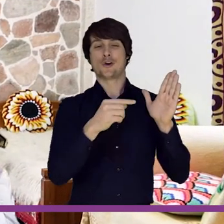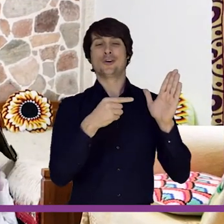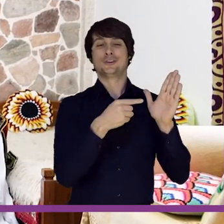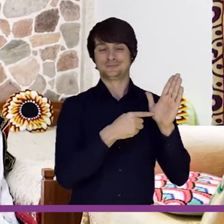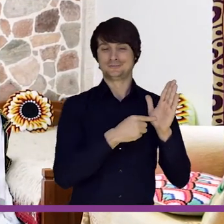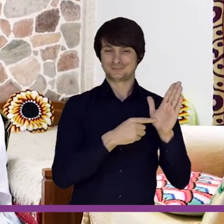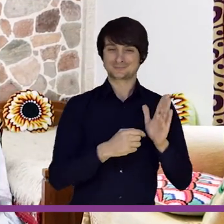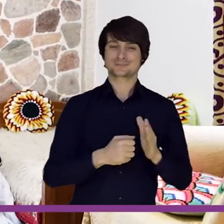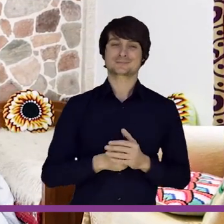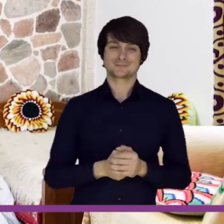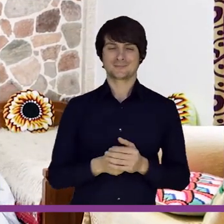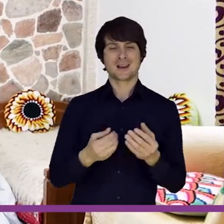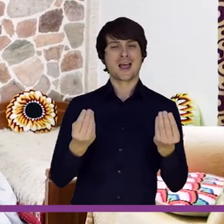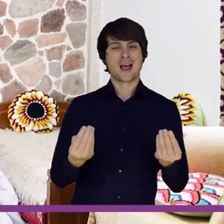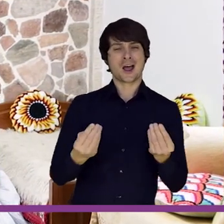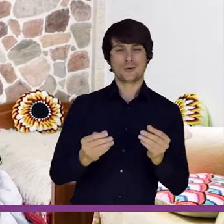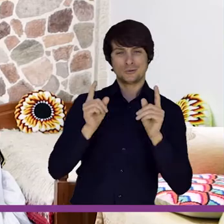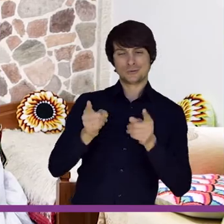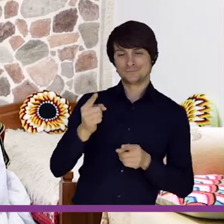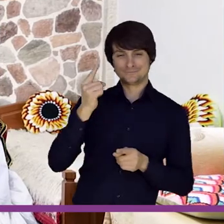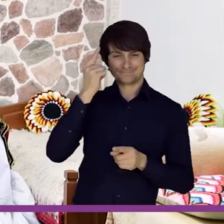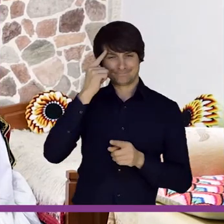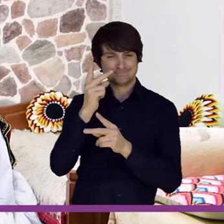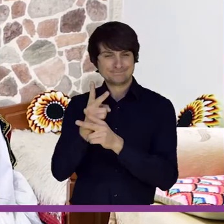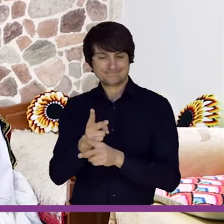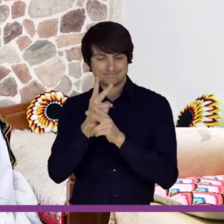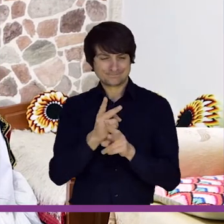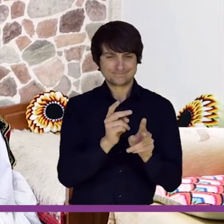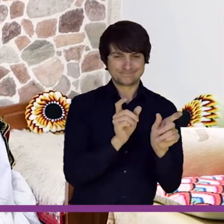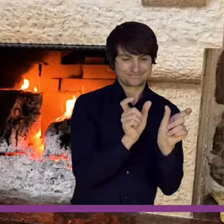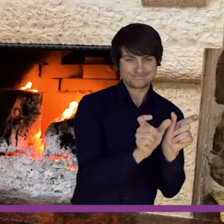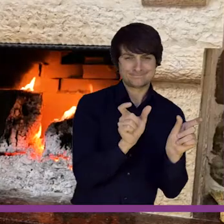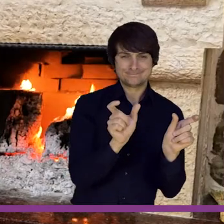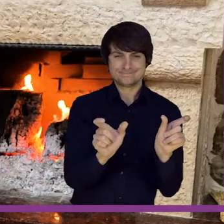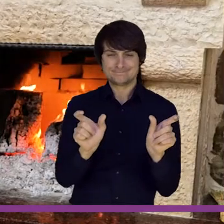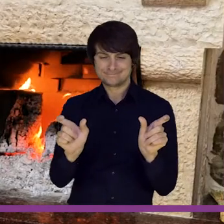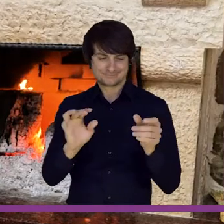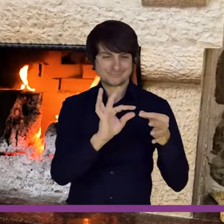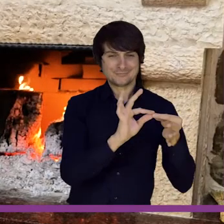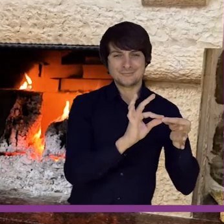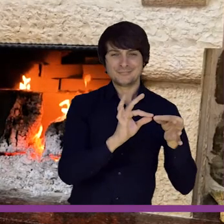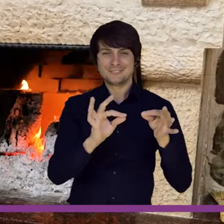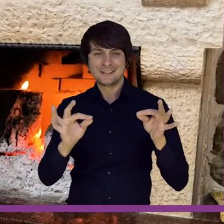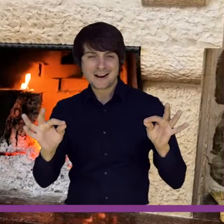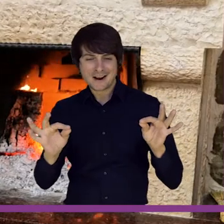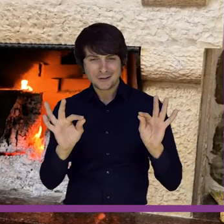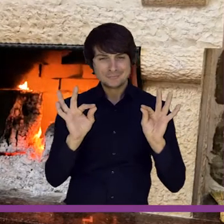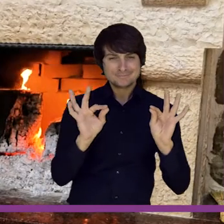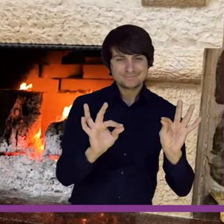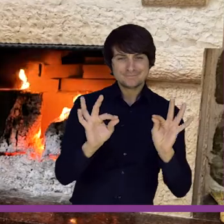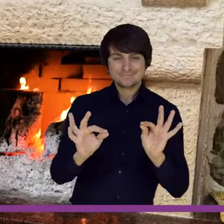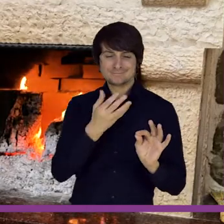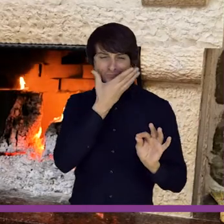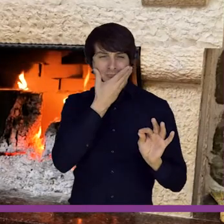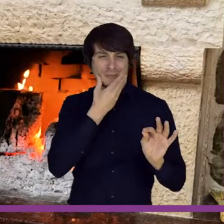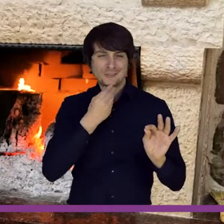In Himara and Pilur, you will often meet Mr. Kristo Cipa, leader of polyphonic group Bejke Bardhe, who conveys to